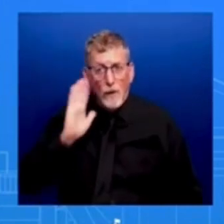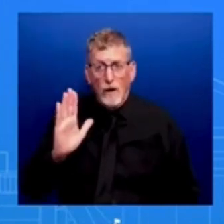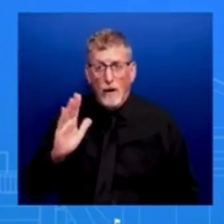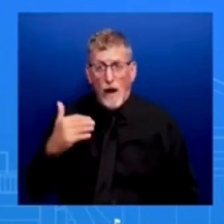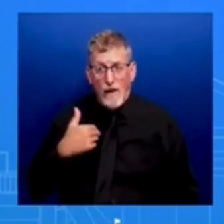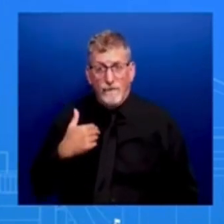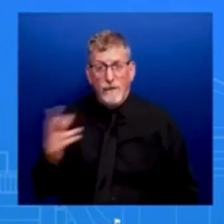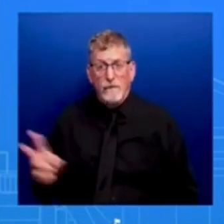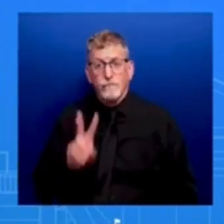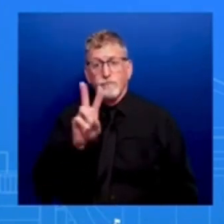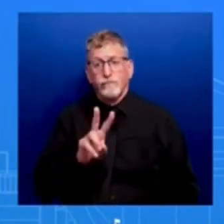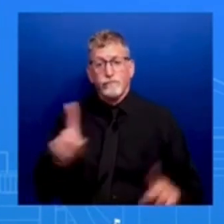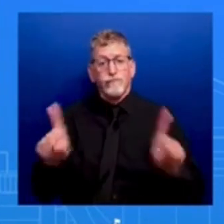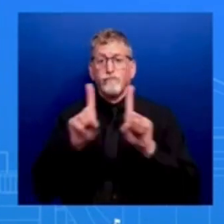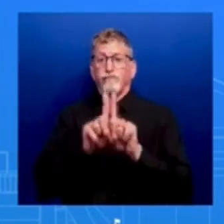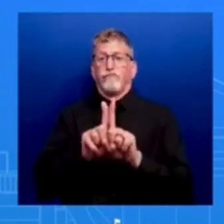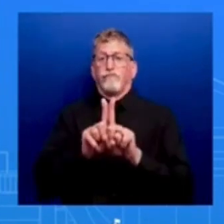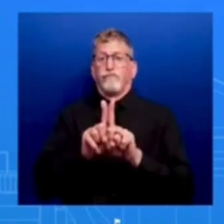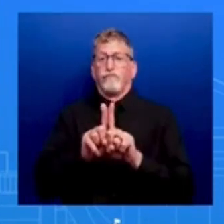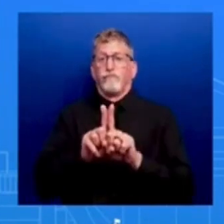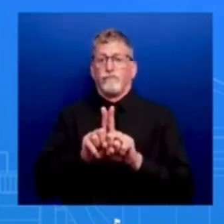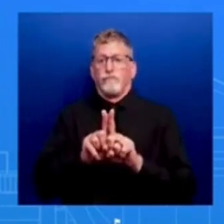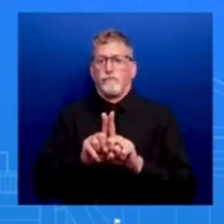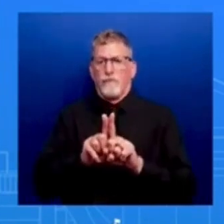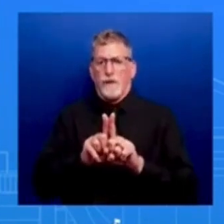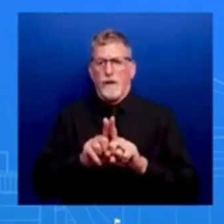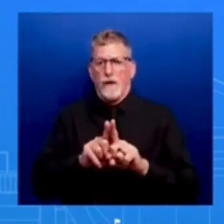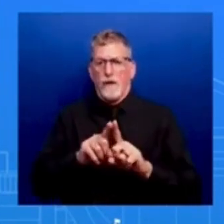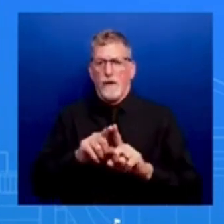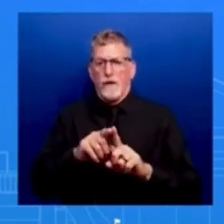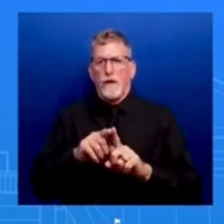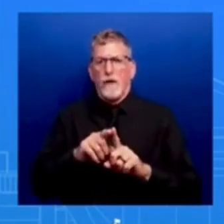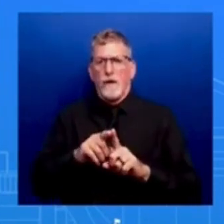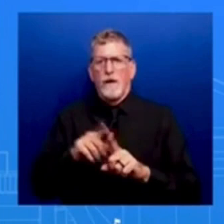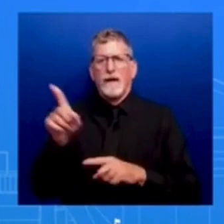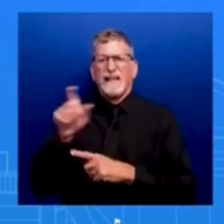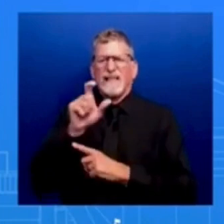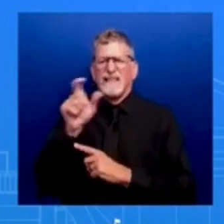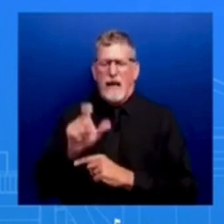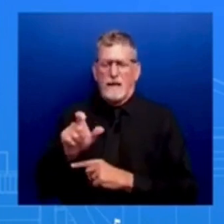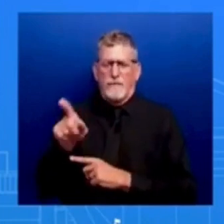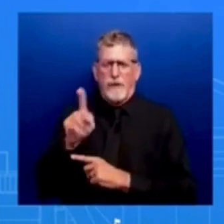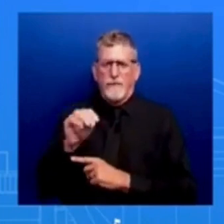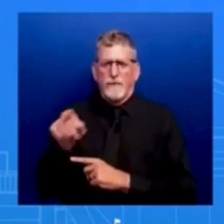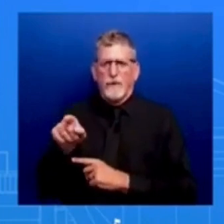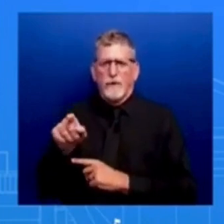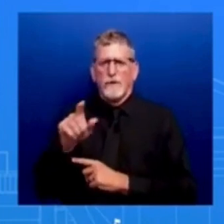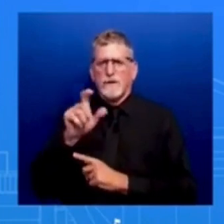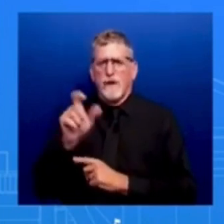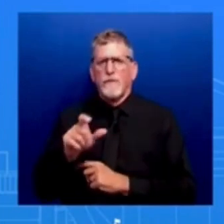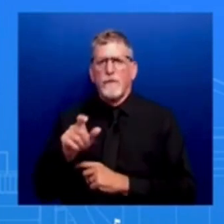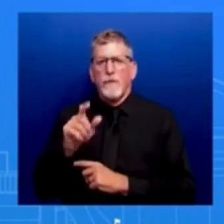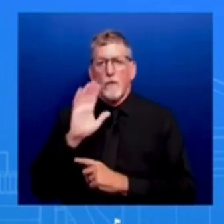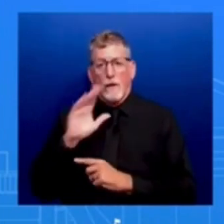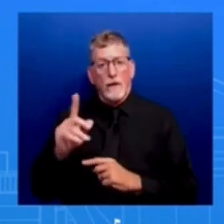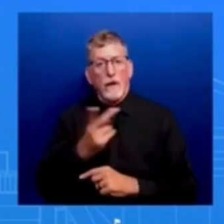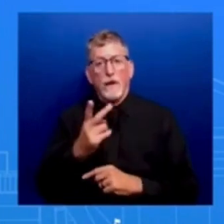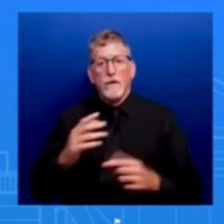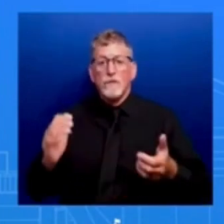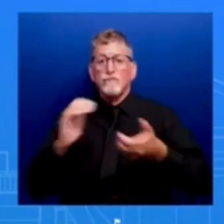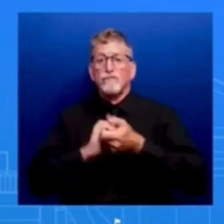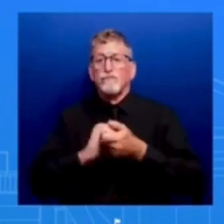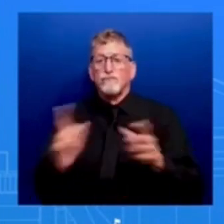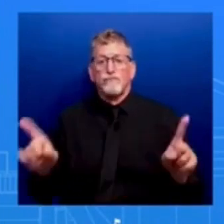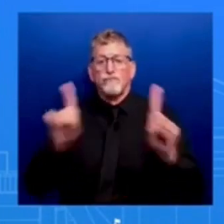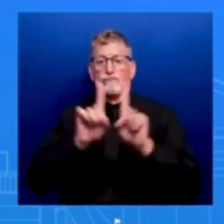prime minister? No, nothing different here. Again, when we do these bilateral visits, it's usually between, there's